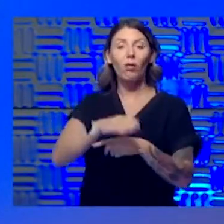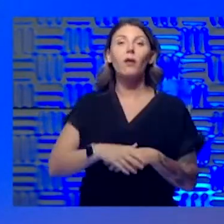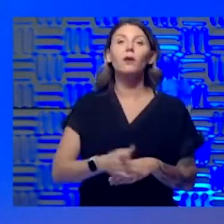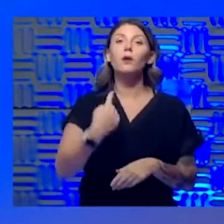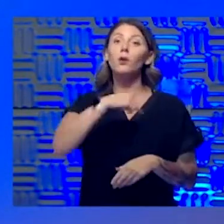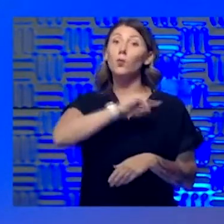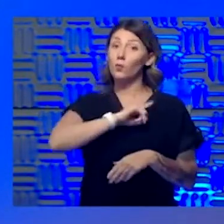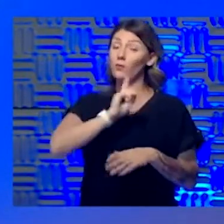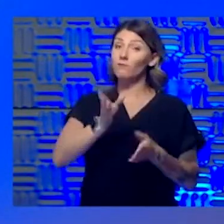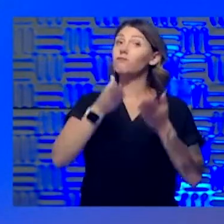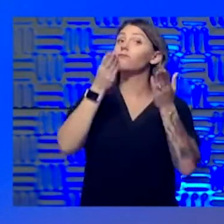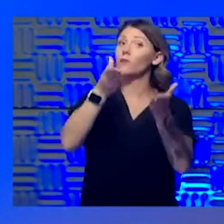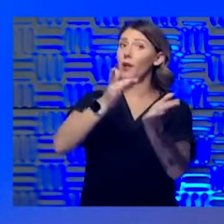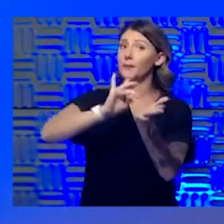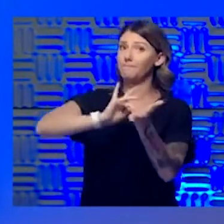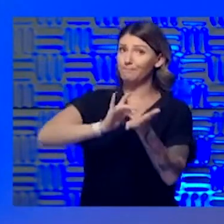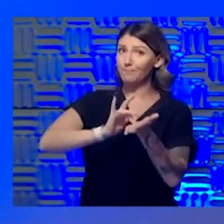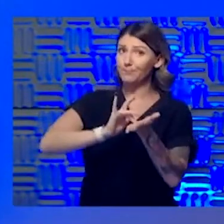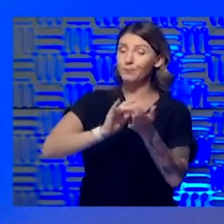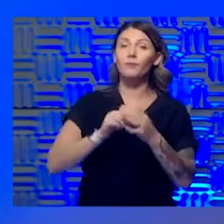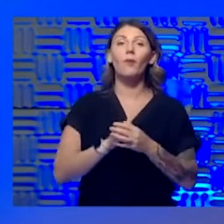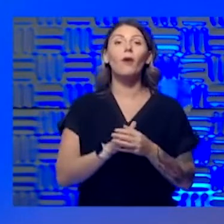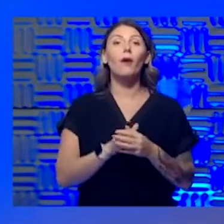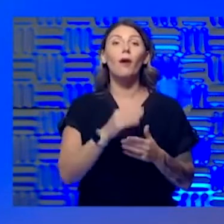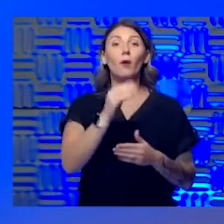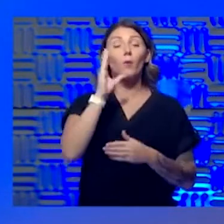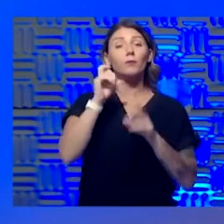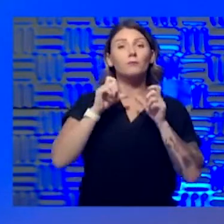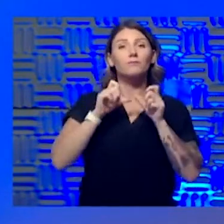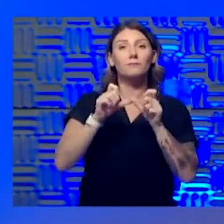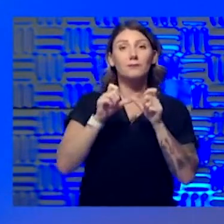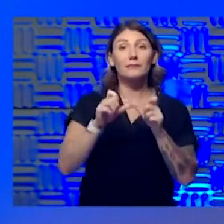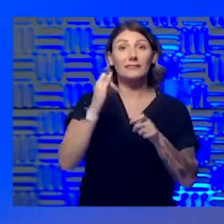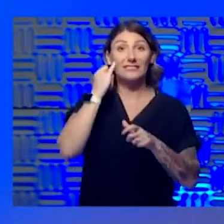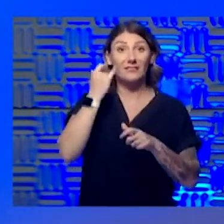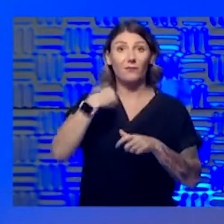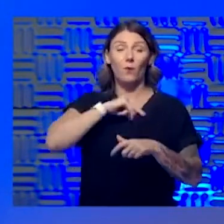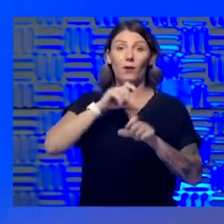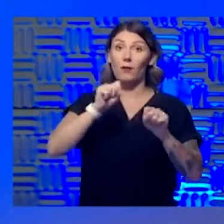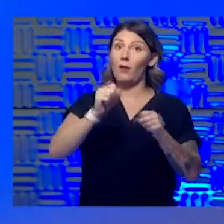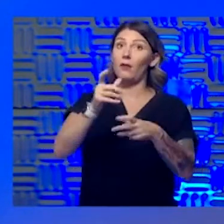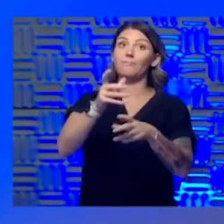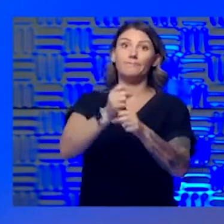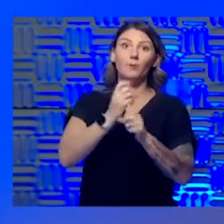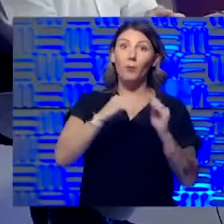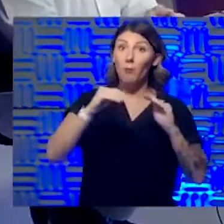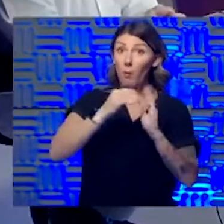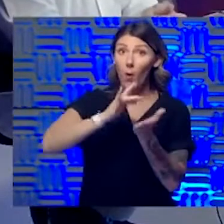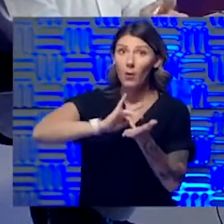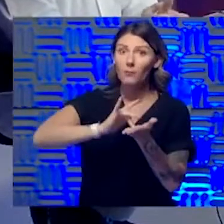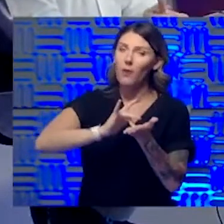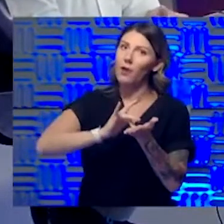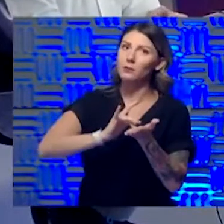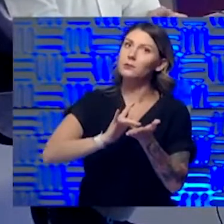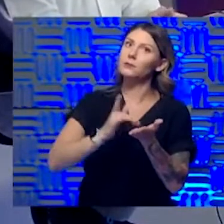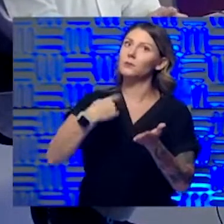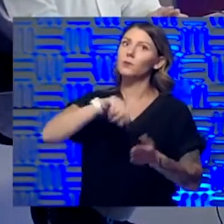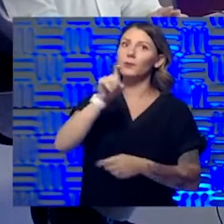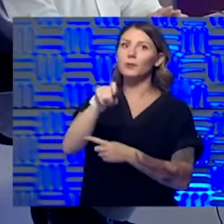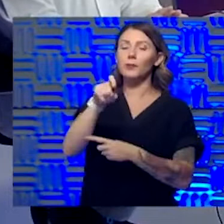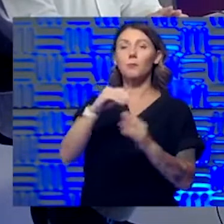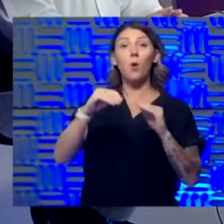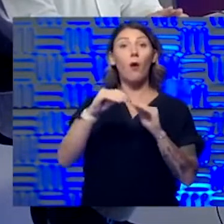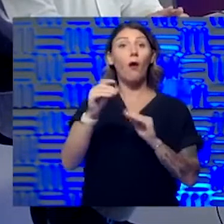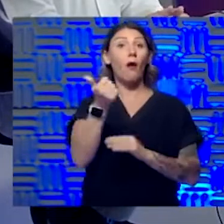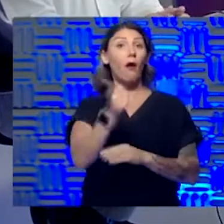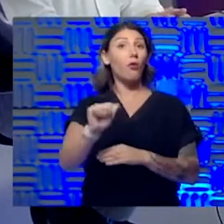given doses, and we continue to do that, and if we can certainly get more, we are always trying to get more here as well. Are there any therapeutic advances that are on the